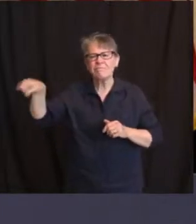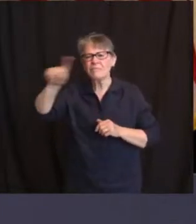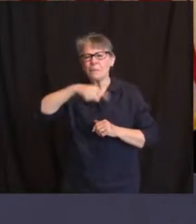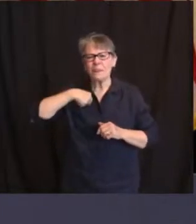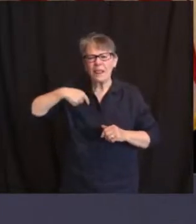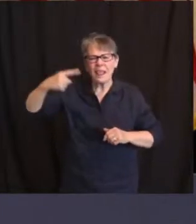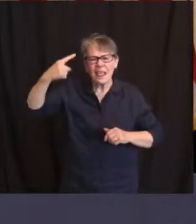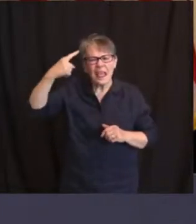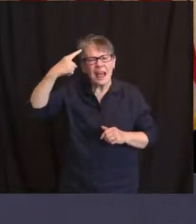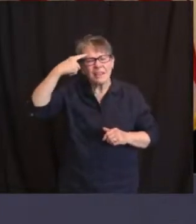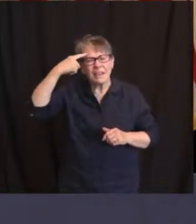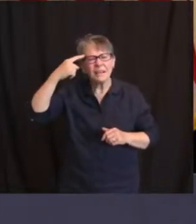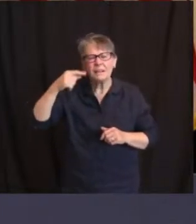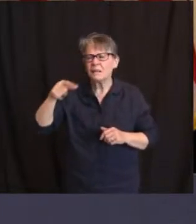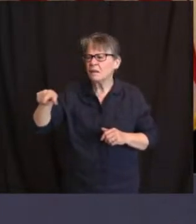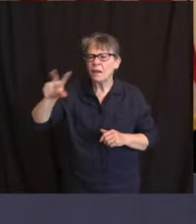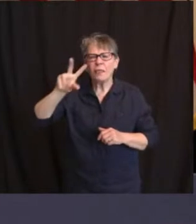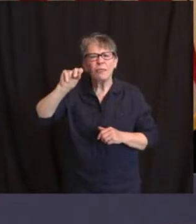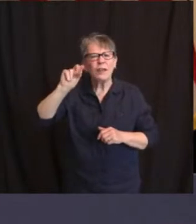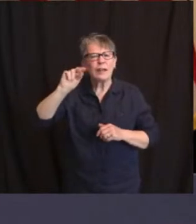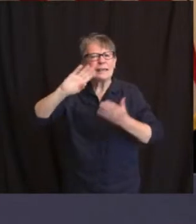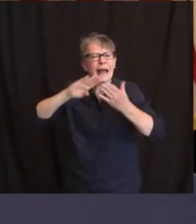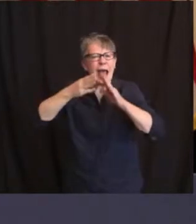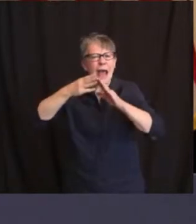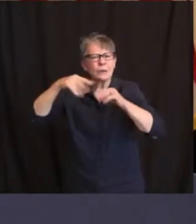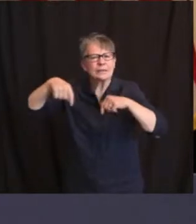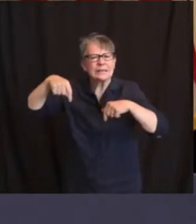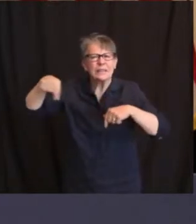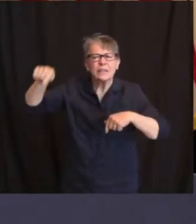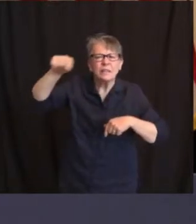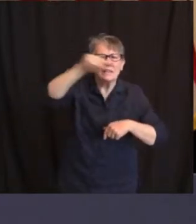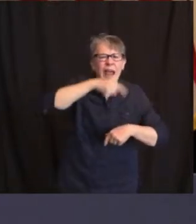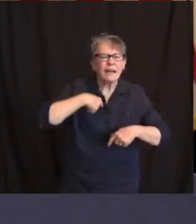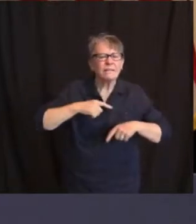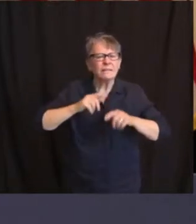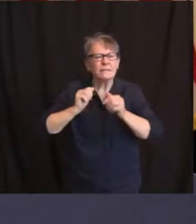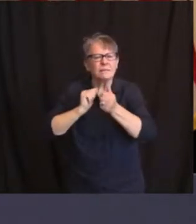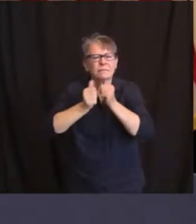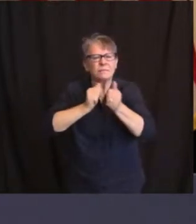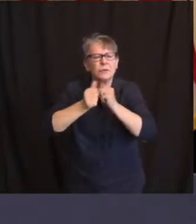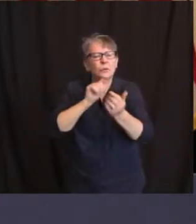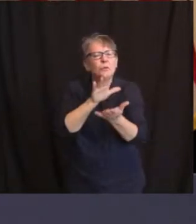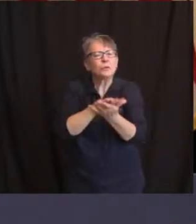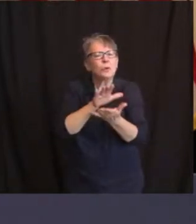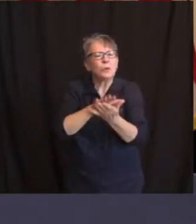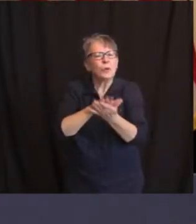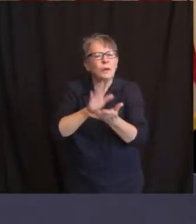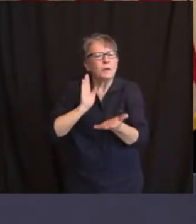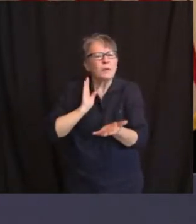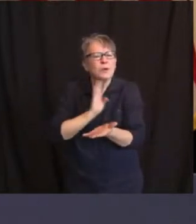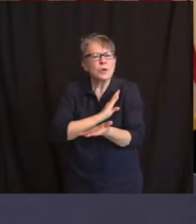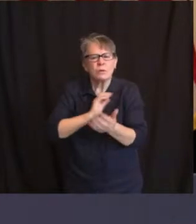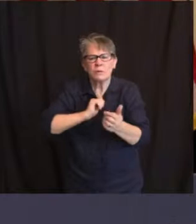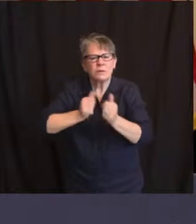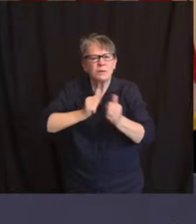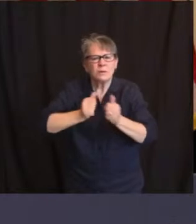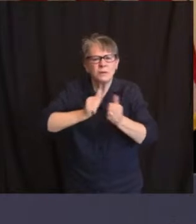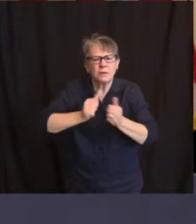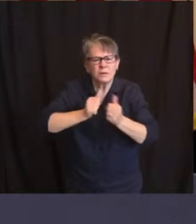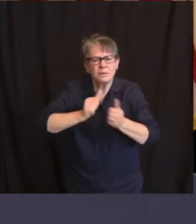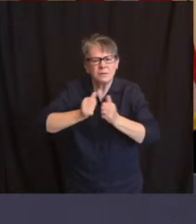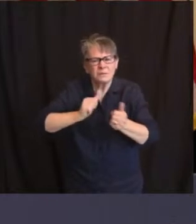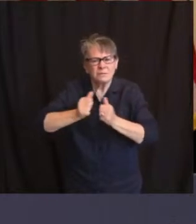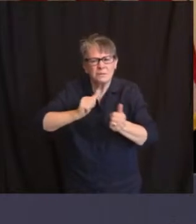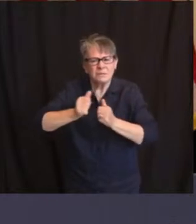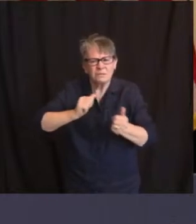up across the board, but we also saw increased numbers of ballots being thrown out. We saw some allegations. Increased number of what, sorry? Increased numbers of